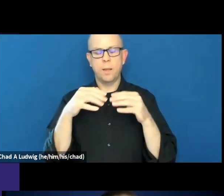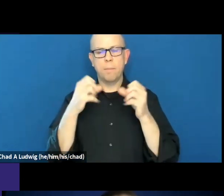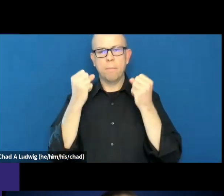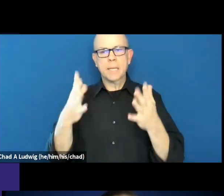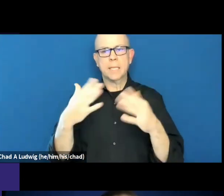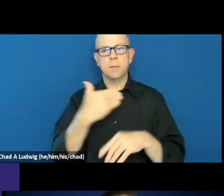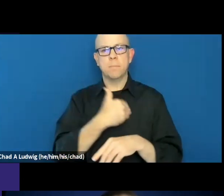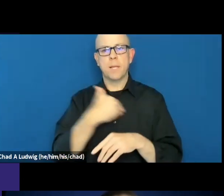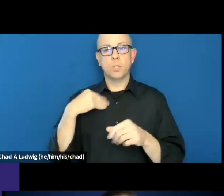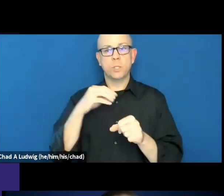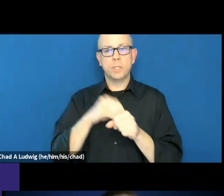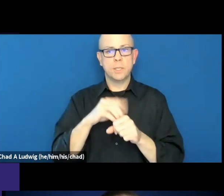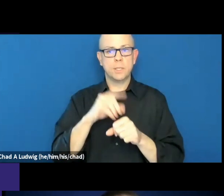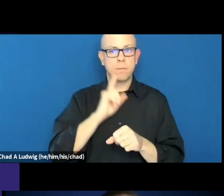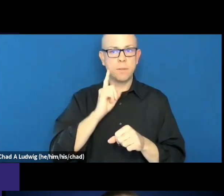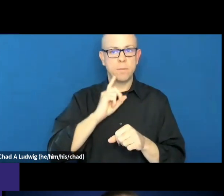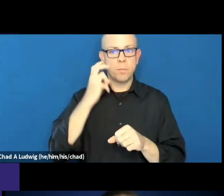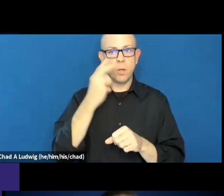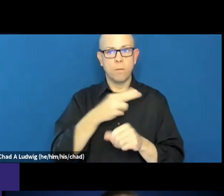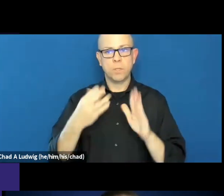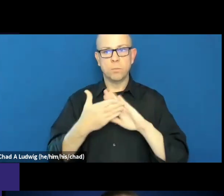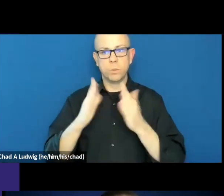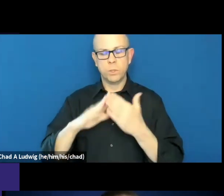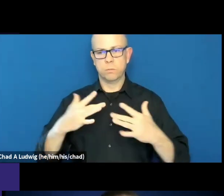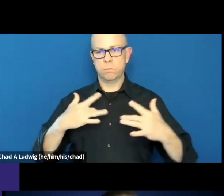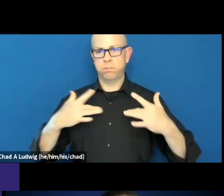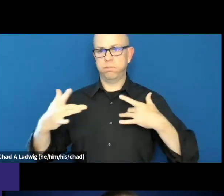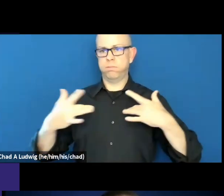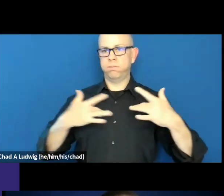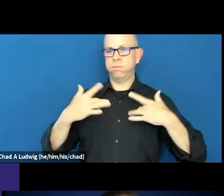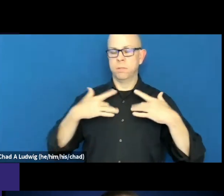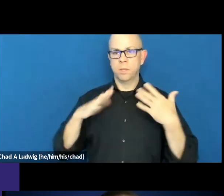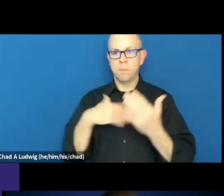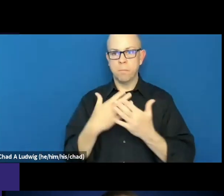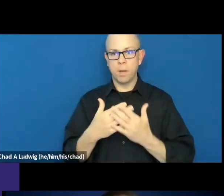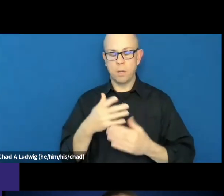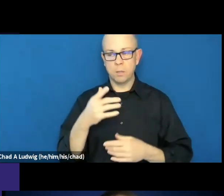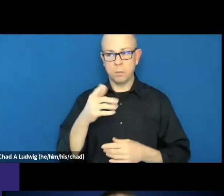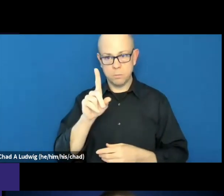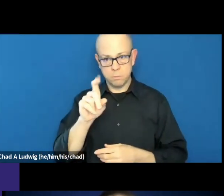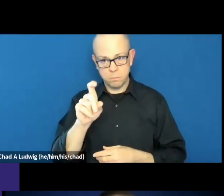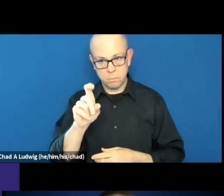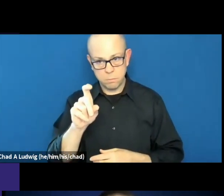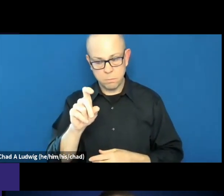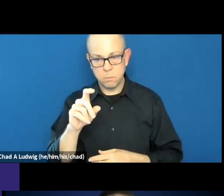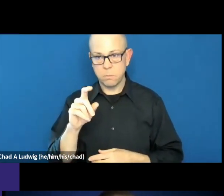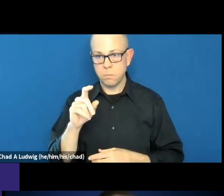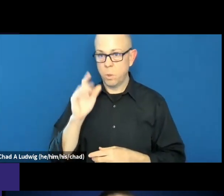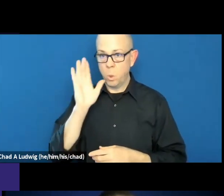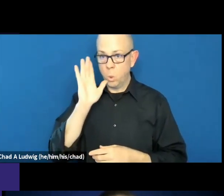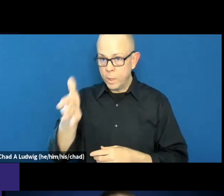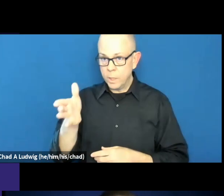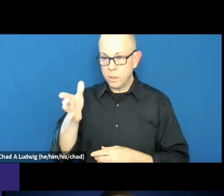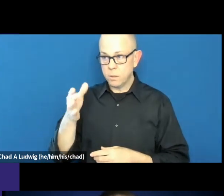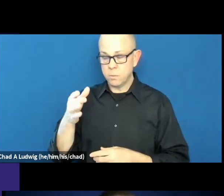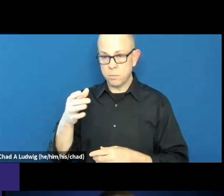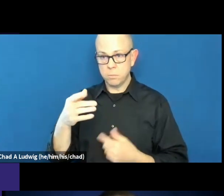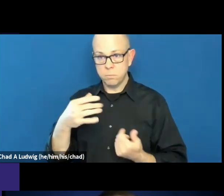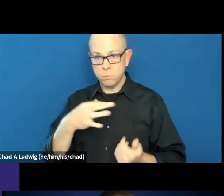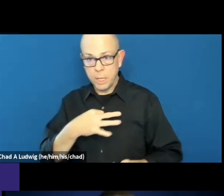critical component of this process. A number of members of the deaf, hard of hearing, and deafblind communities are very concerned